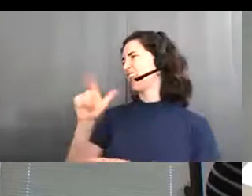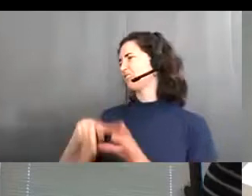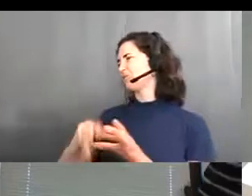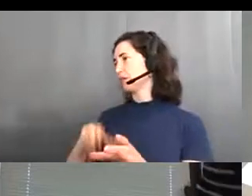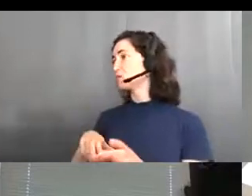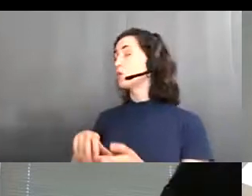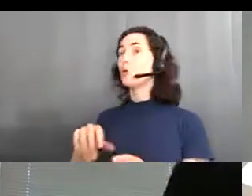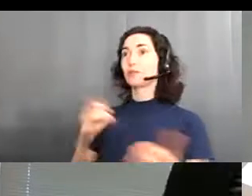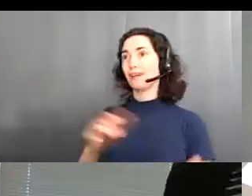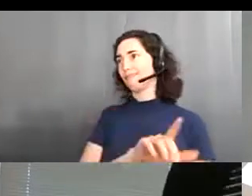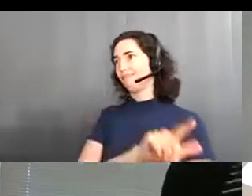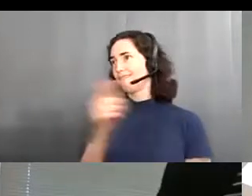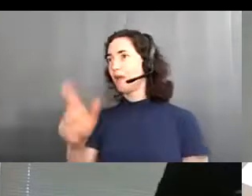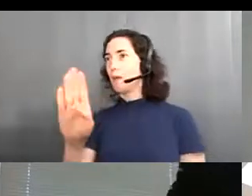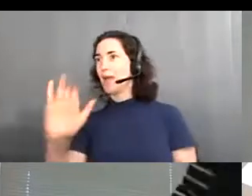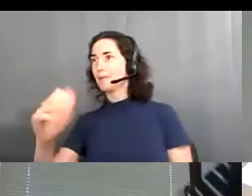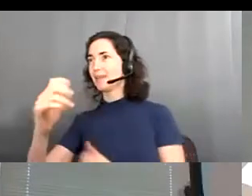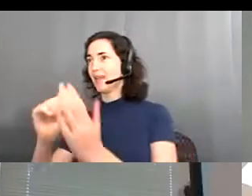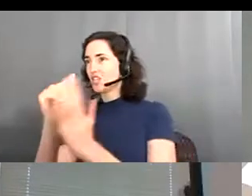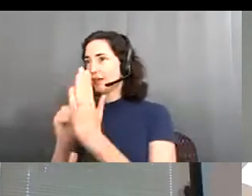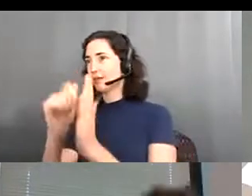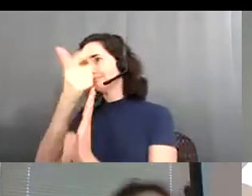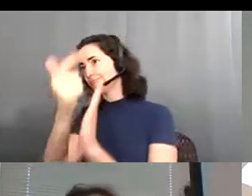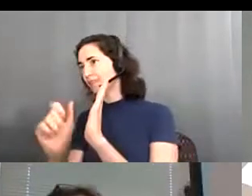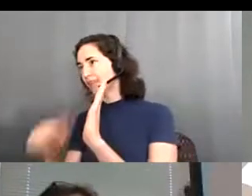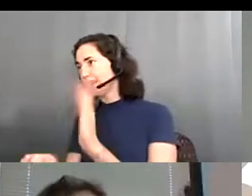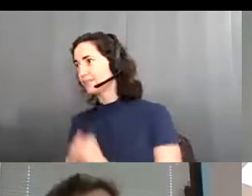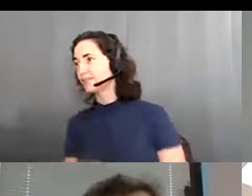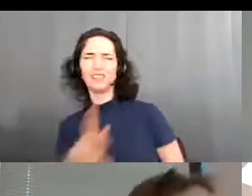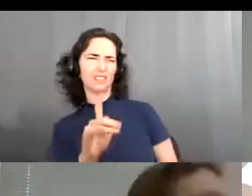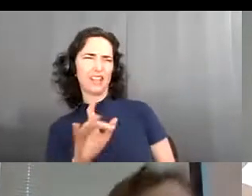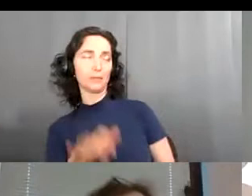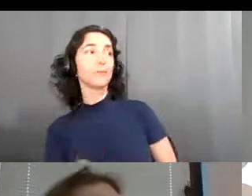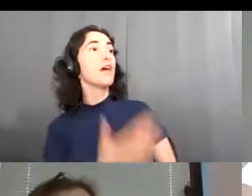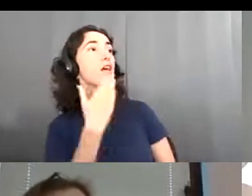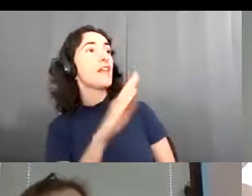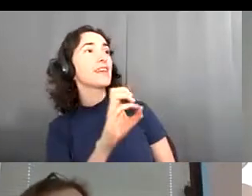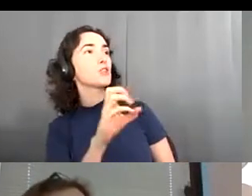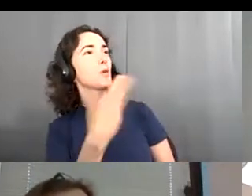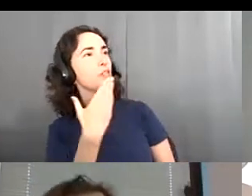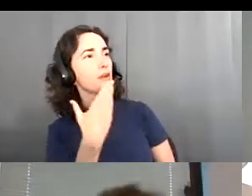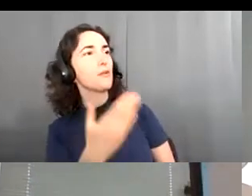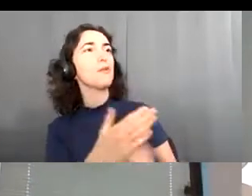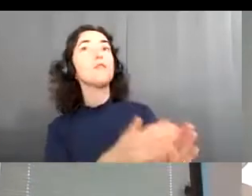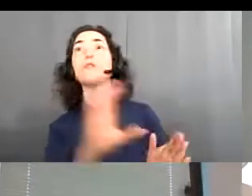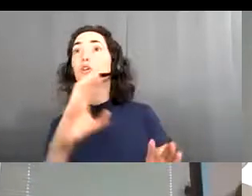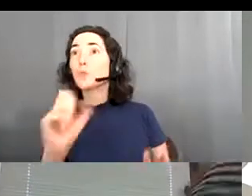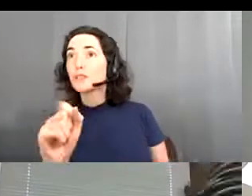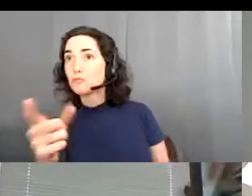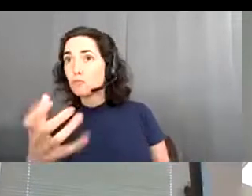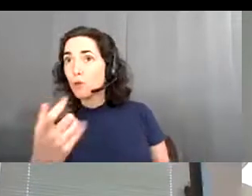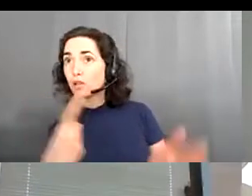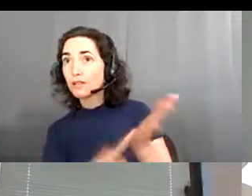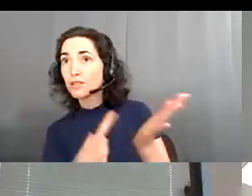her agenda. Yeah, that's great. Thank you, Andrew. Appreciate it. Chris, do you want to go ahead and talk about